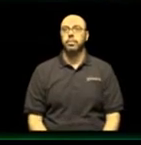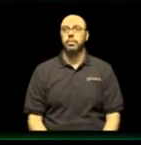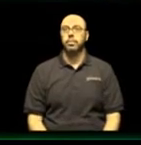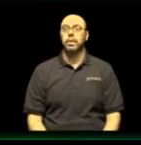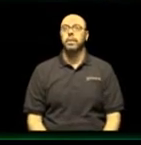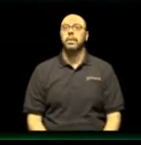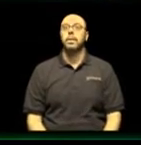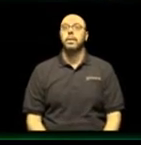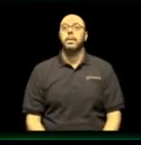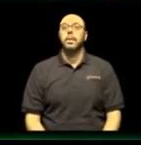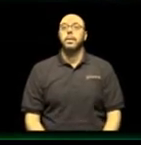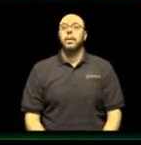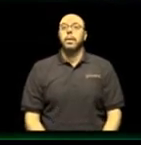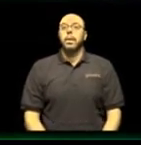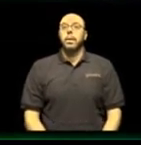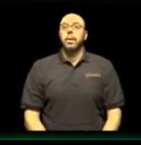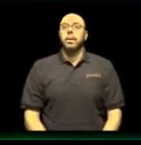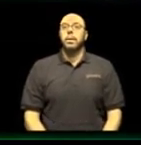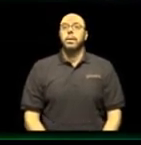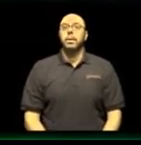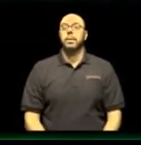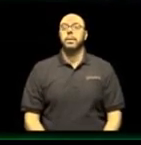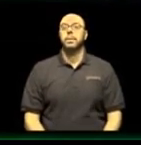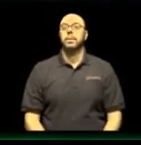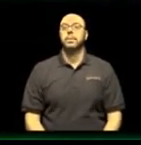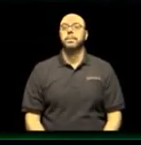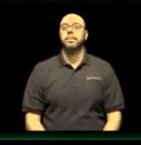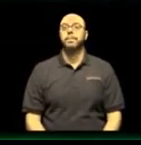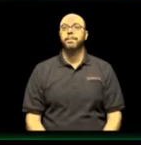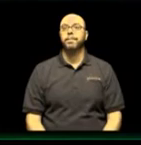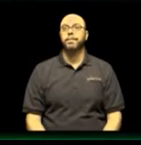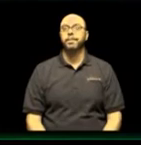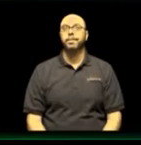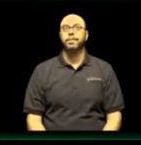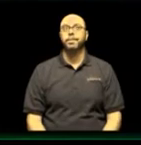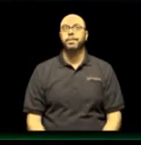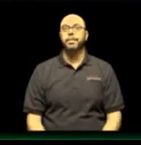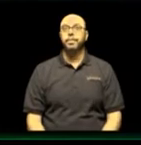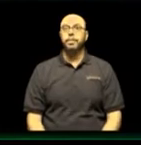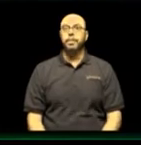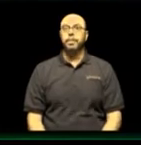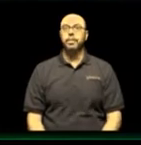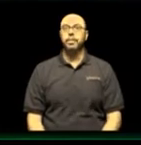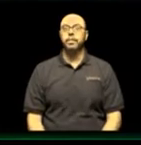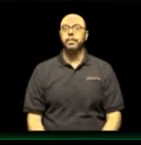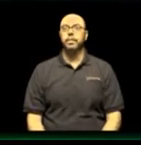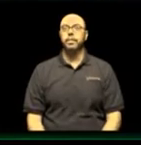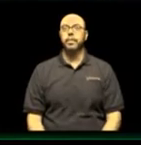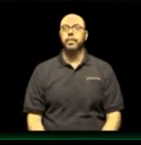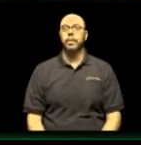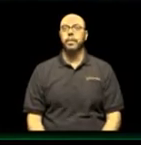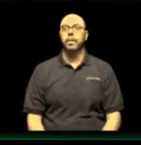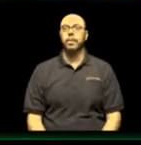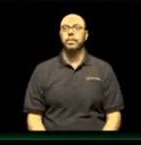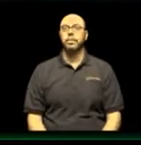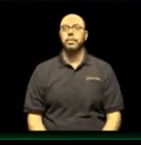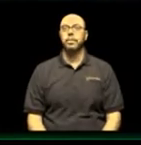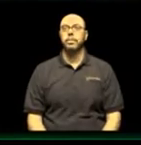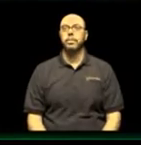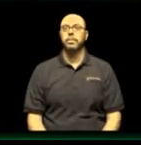are race car drivers, and you just go and show them how, or you develop